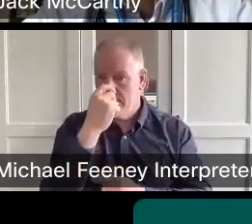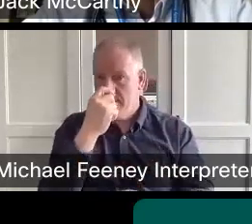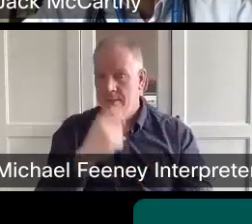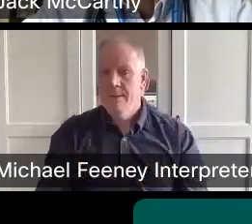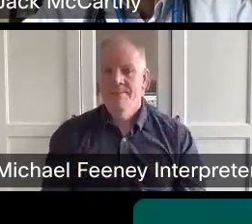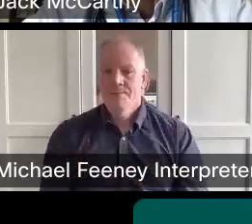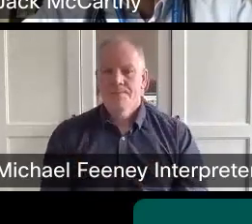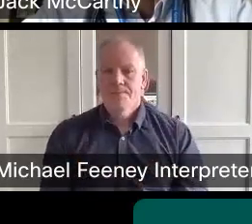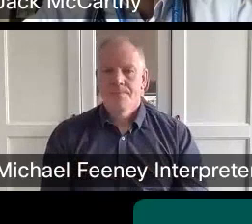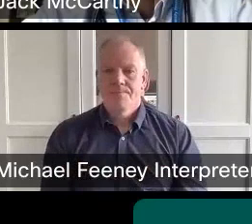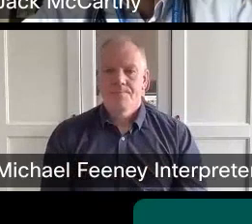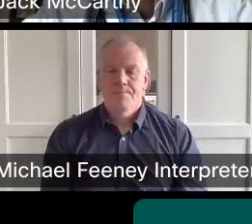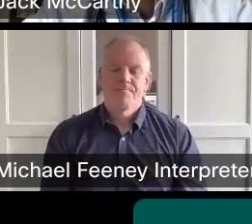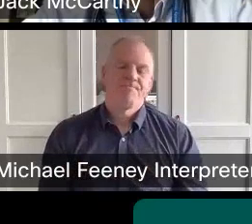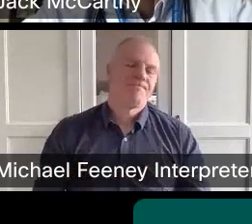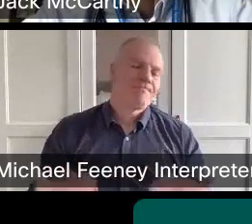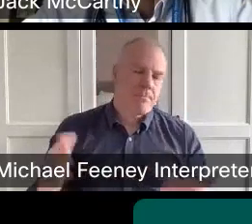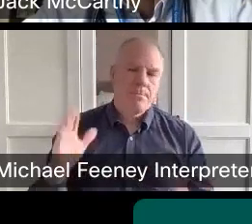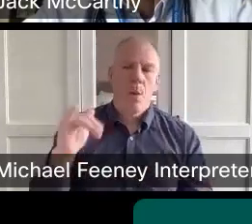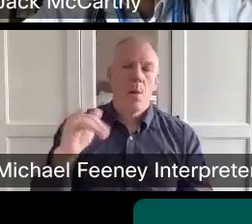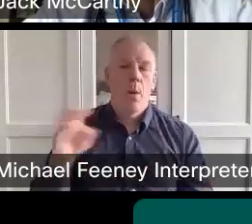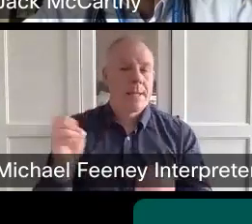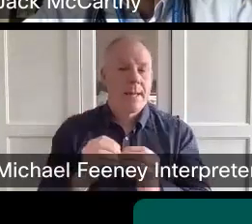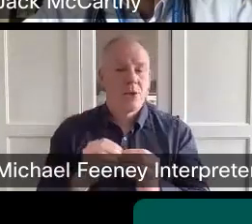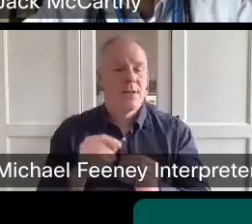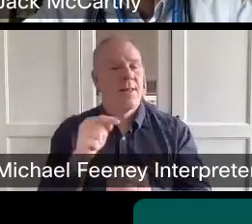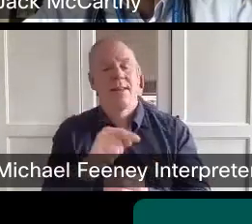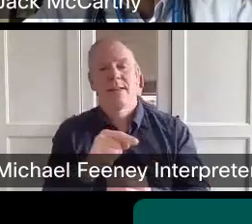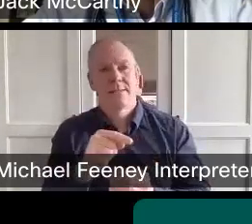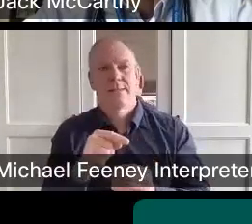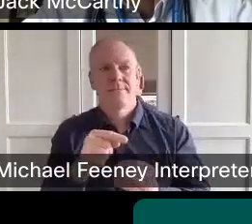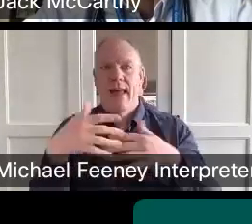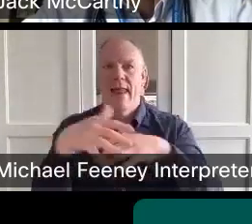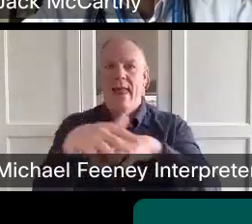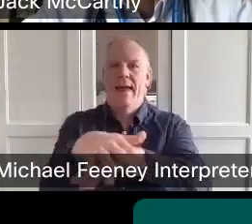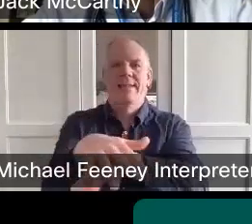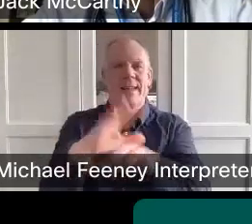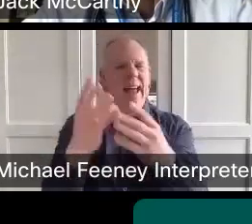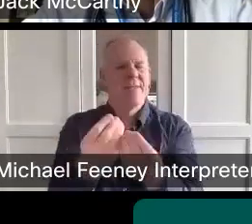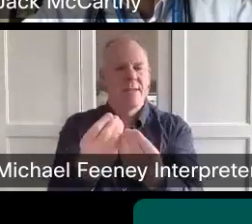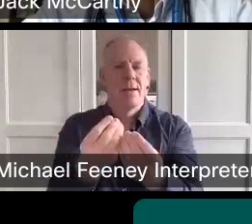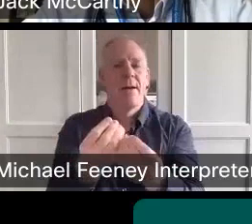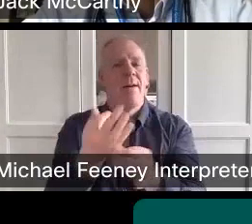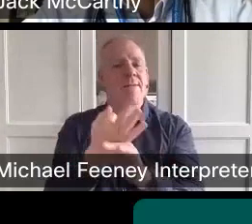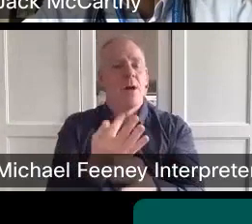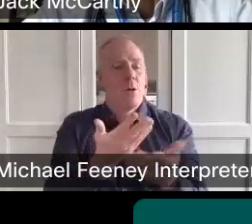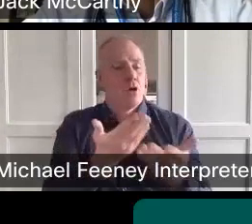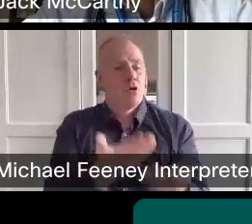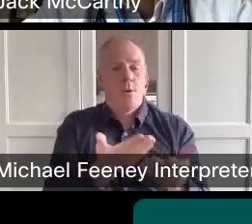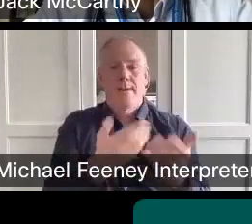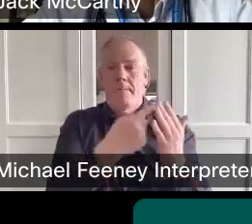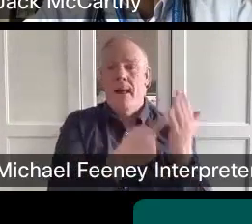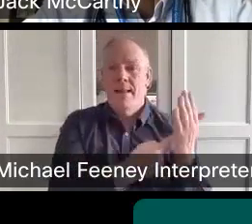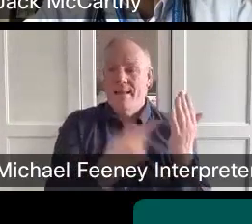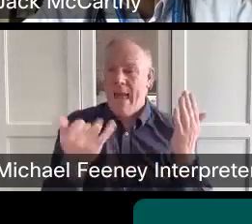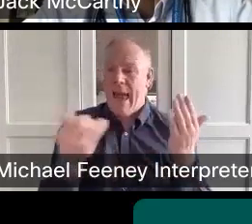I think, as Lorraine was saying there, that the Act aligns very nicely with our current open disclosure policy.